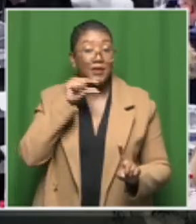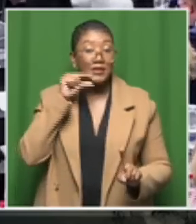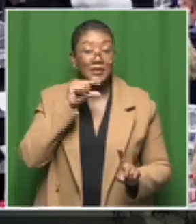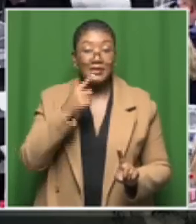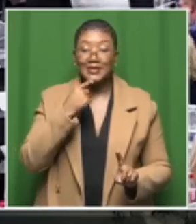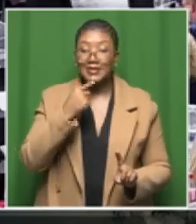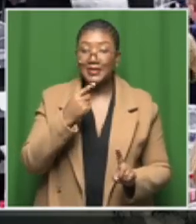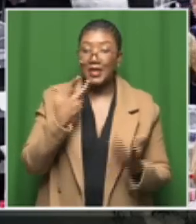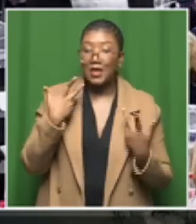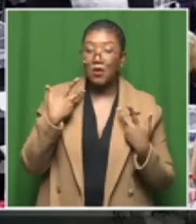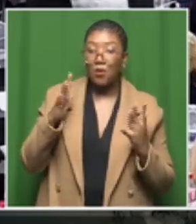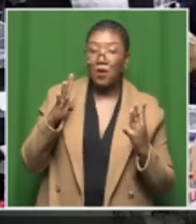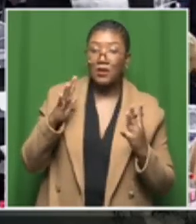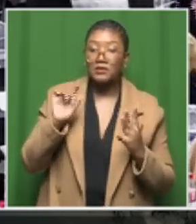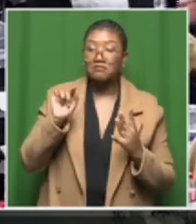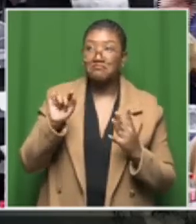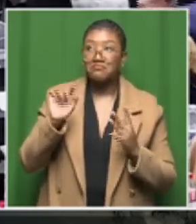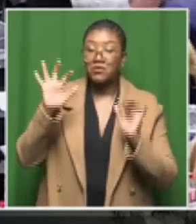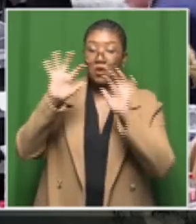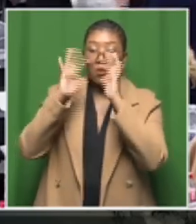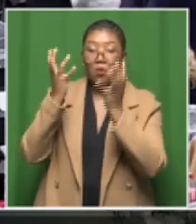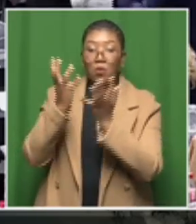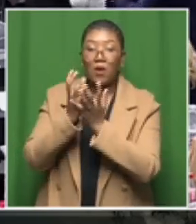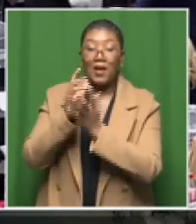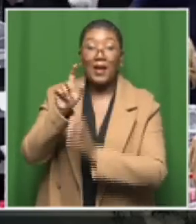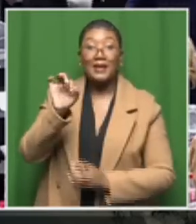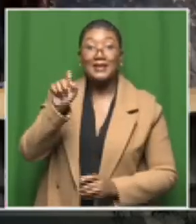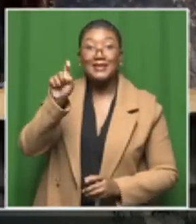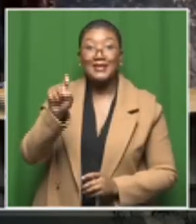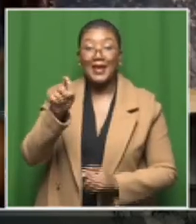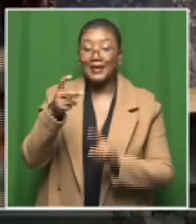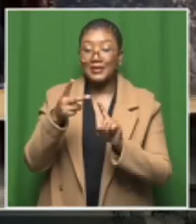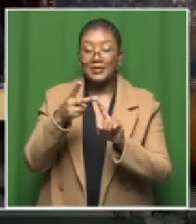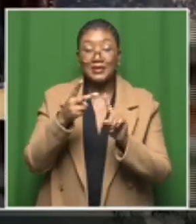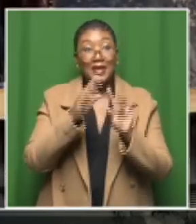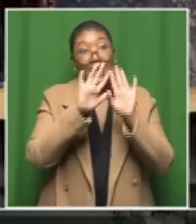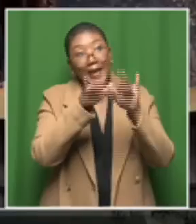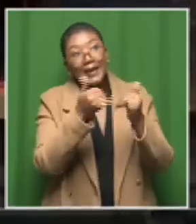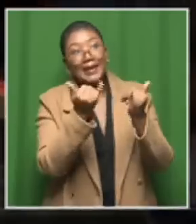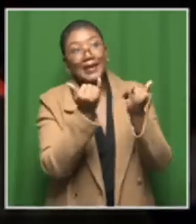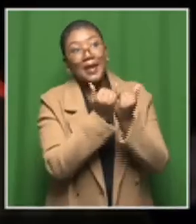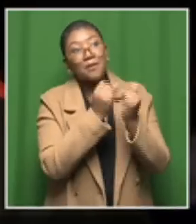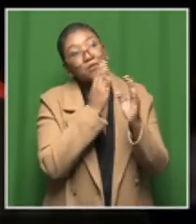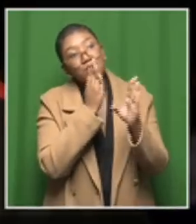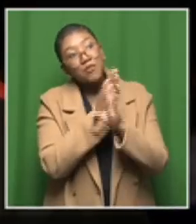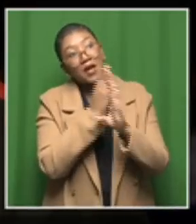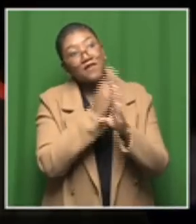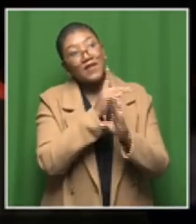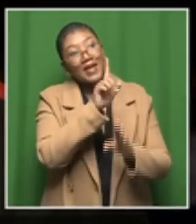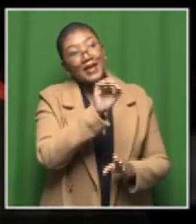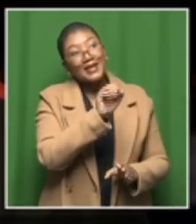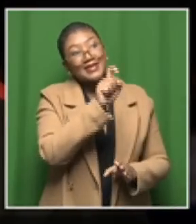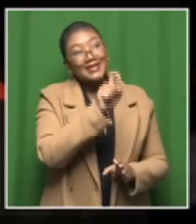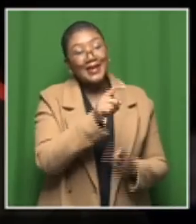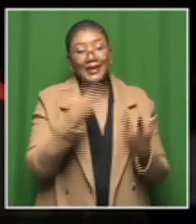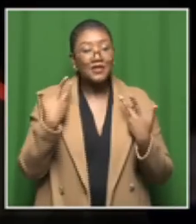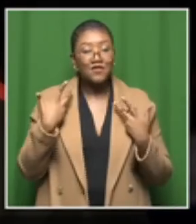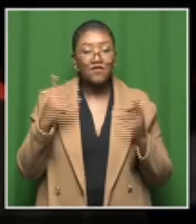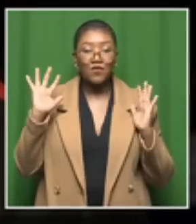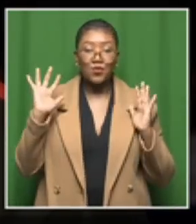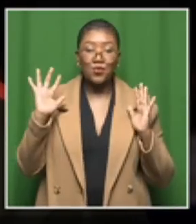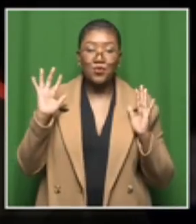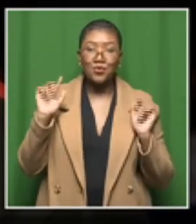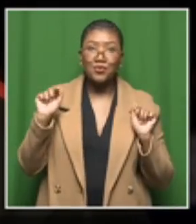against an introduction of corporate tax or increase in corporate tax within the country. How do you then navigate a situation